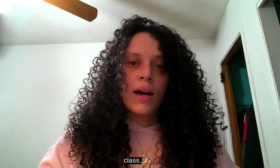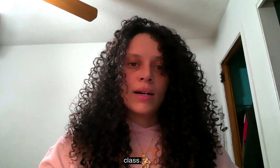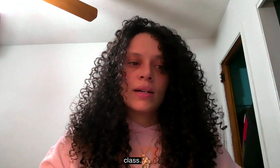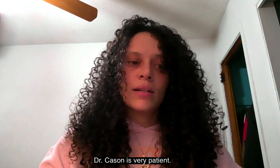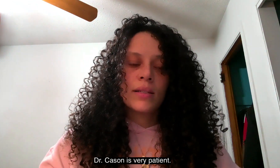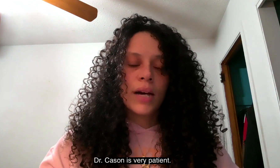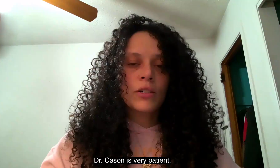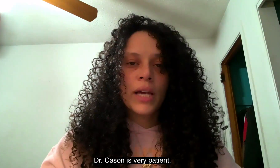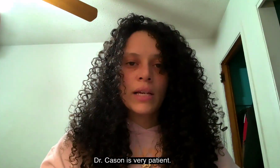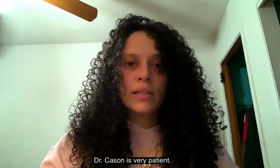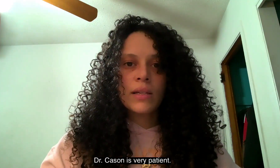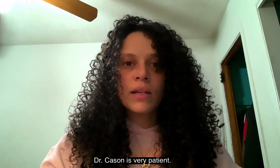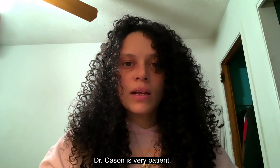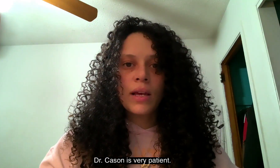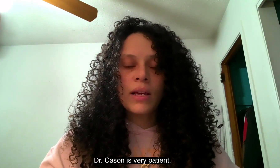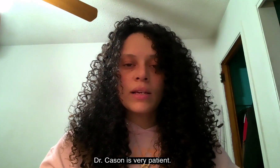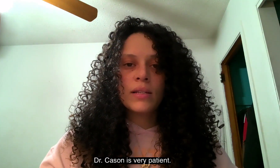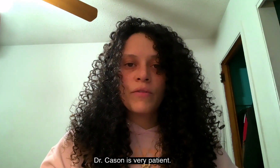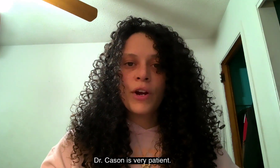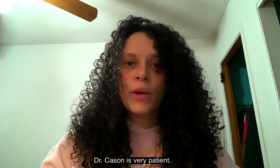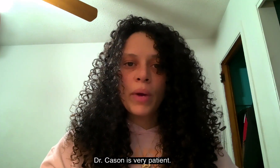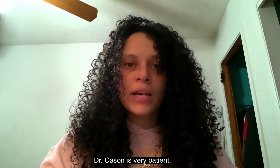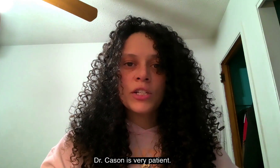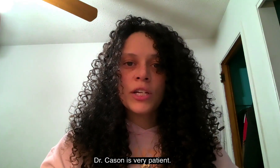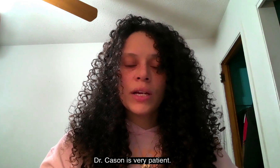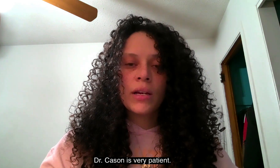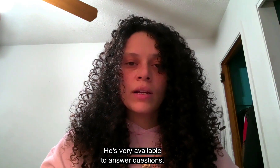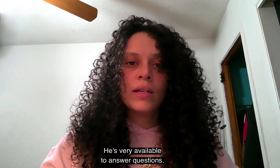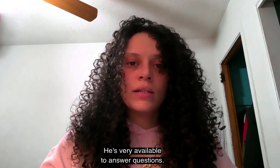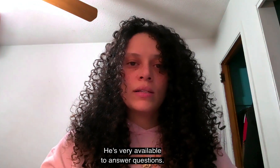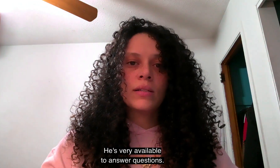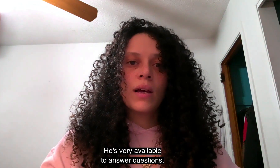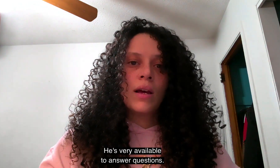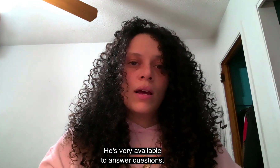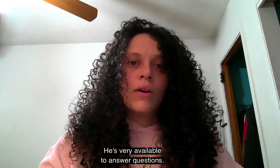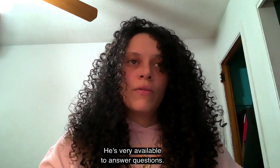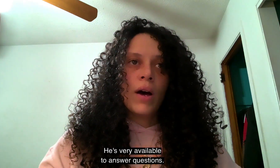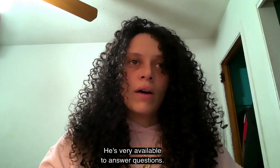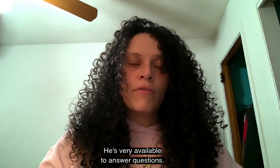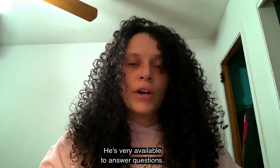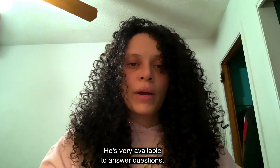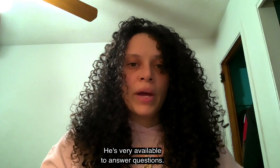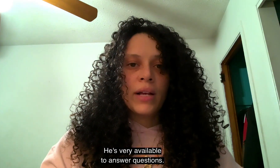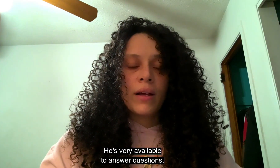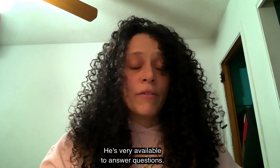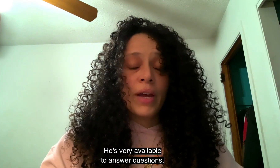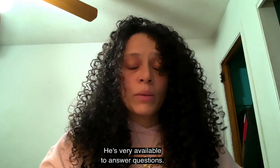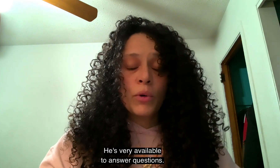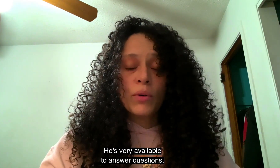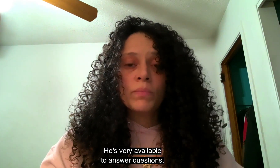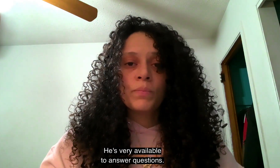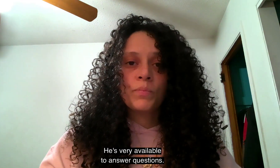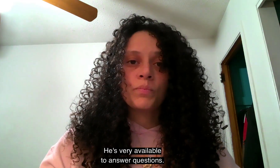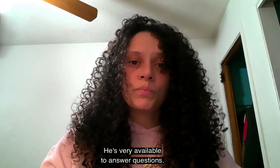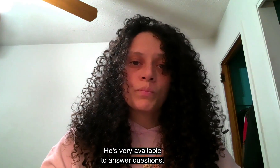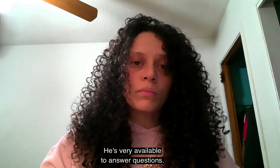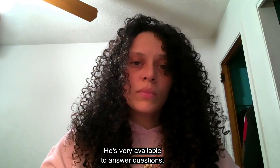Dr. Kaysen is very patient. He's very